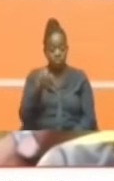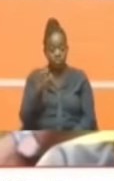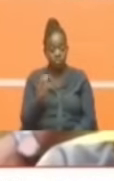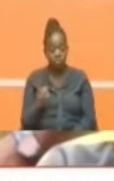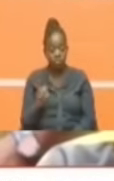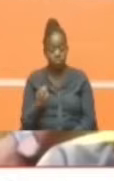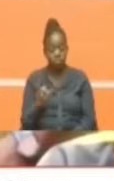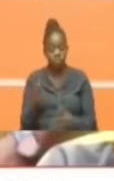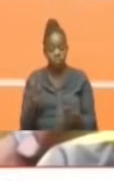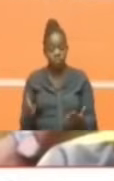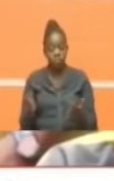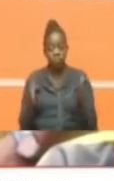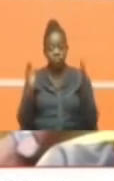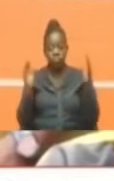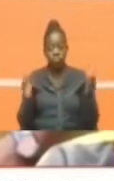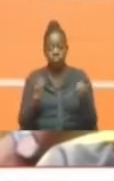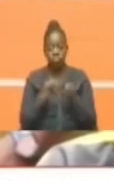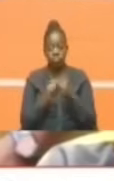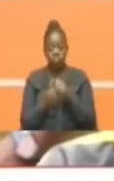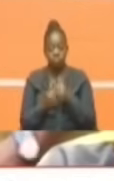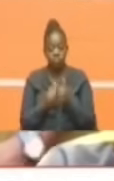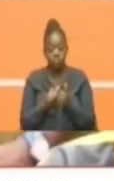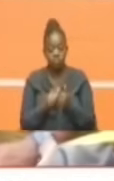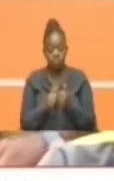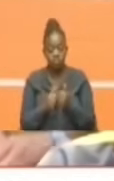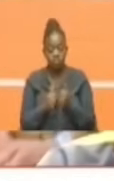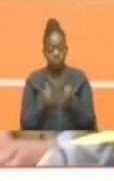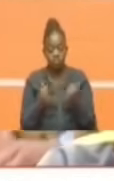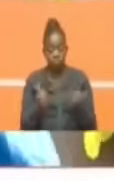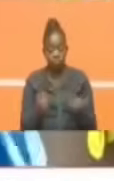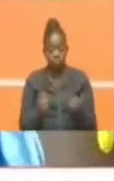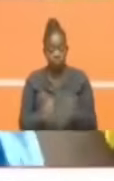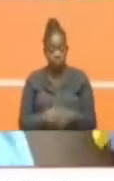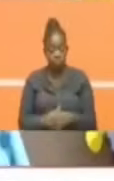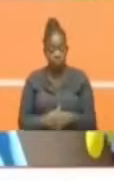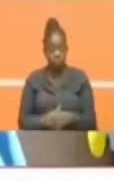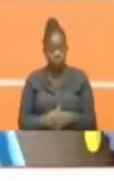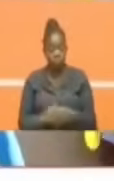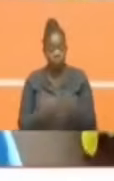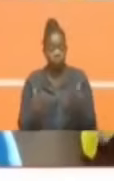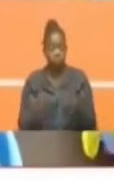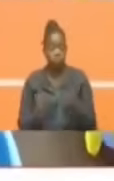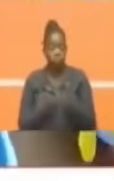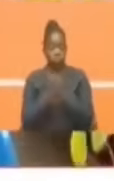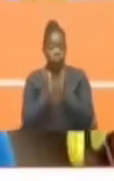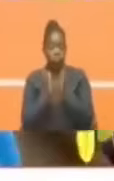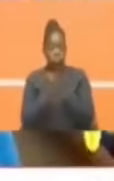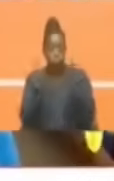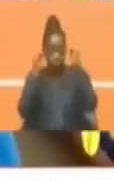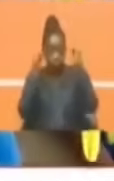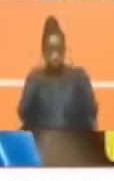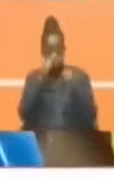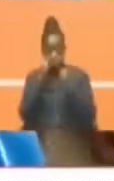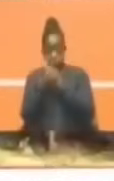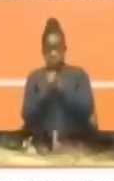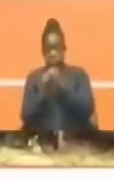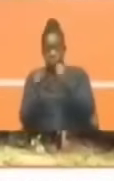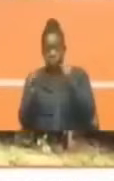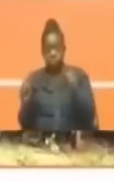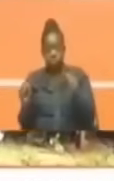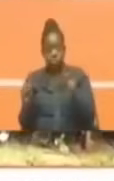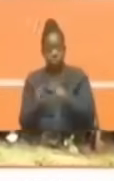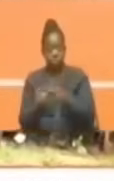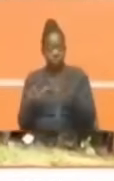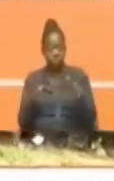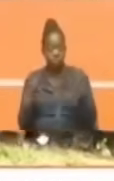Excellency, this is a very big challenge and I present it to you. Yes, kwa njidi President Museveni kubwa kutuwa kutuwa sobutu ndibwensi